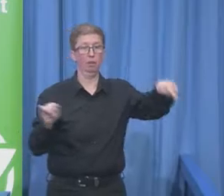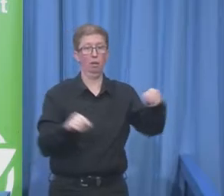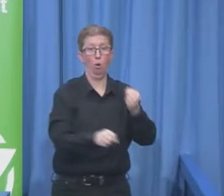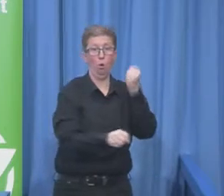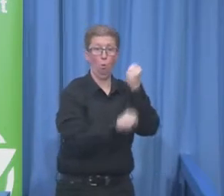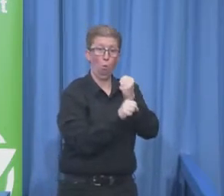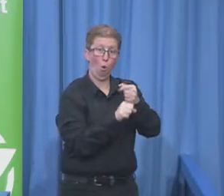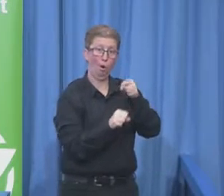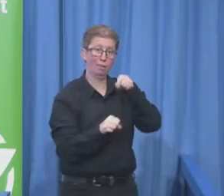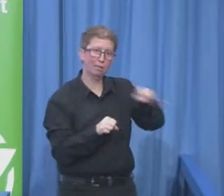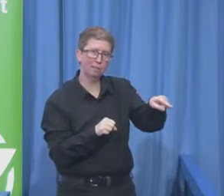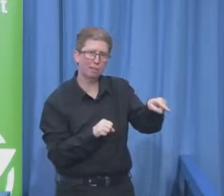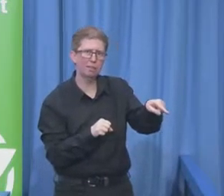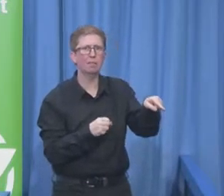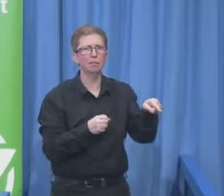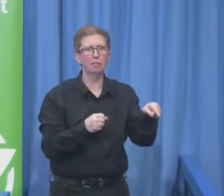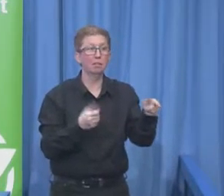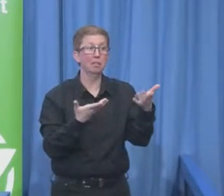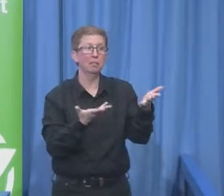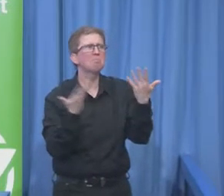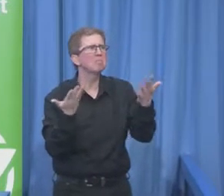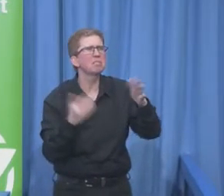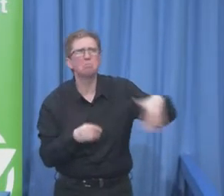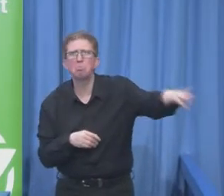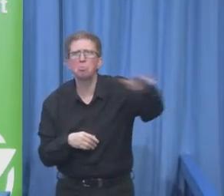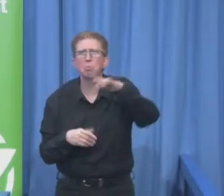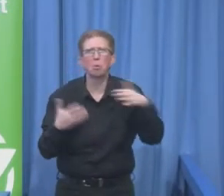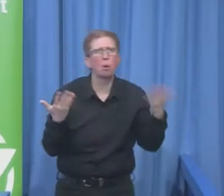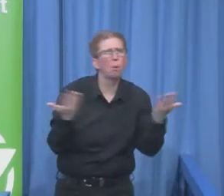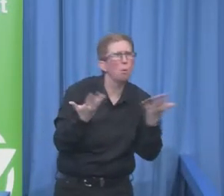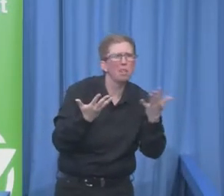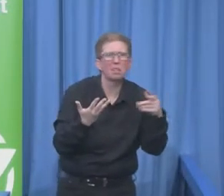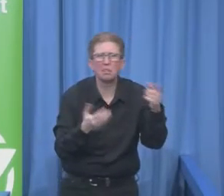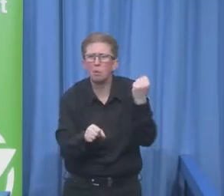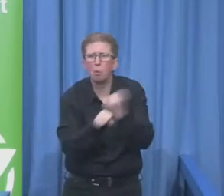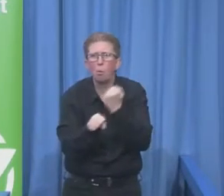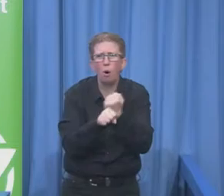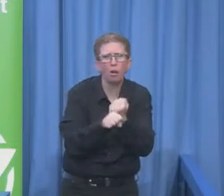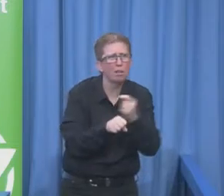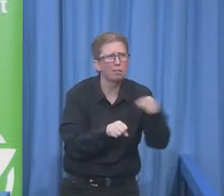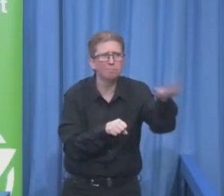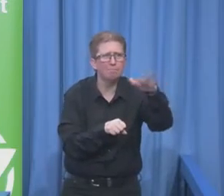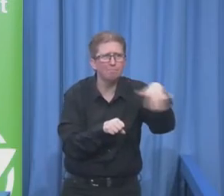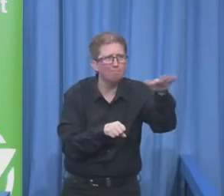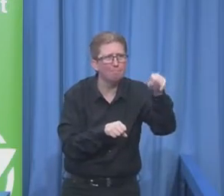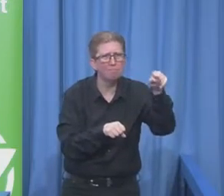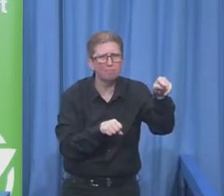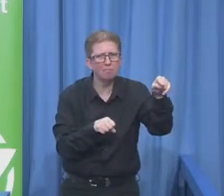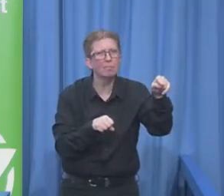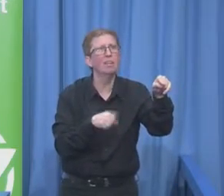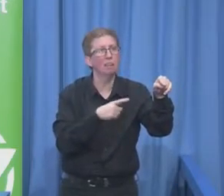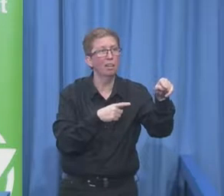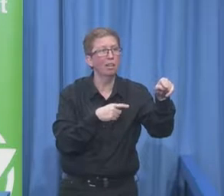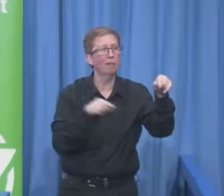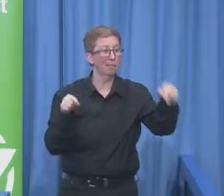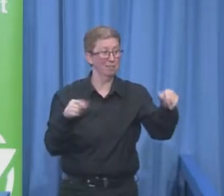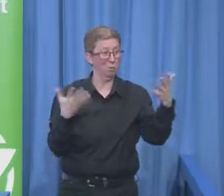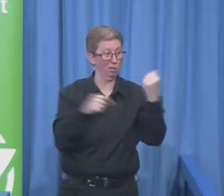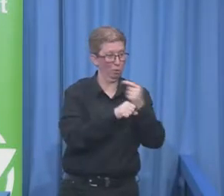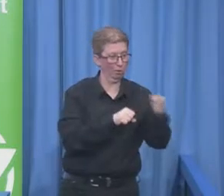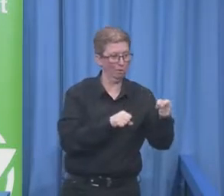always changing, and you need to know what is changing so that you can change your products so that they still are fit for the market. So